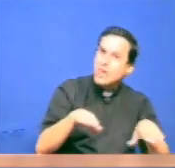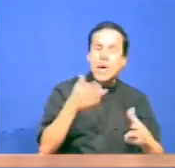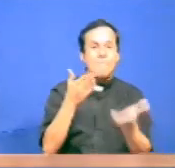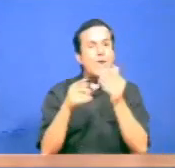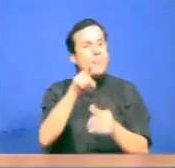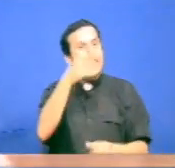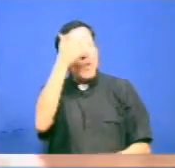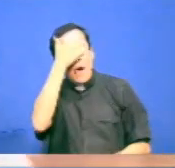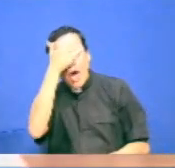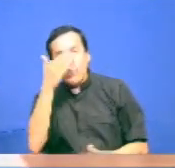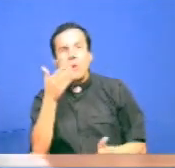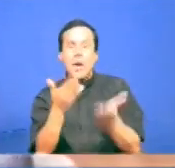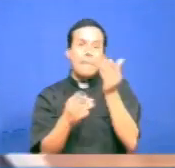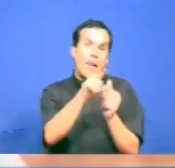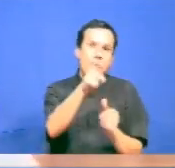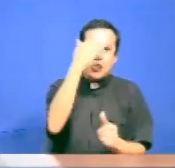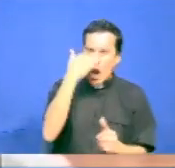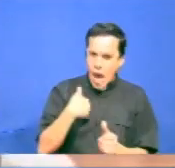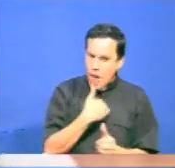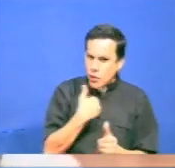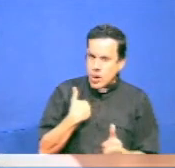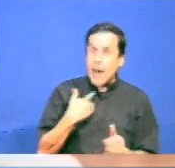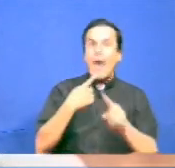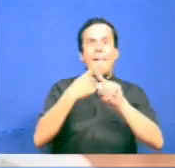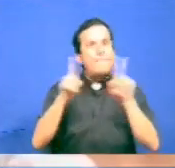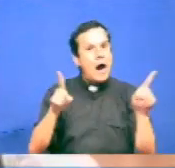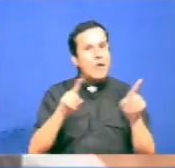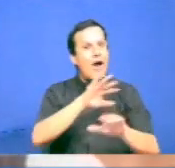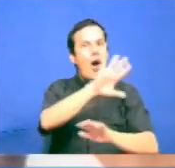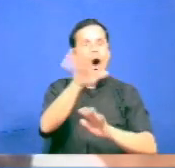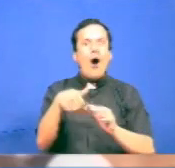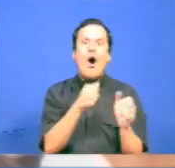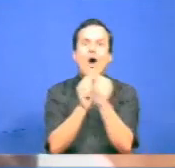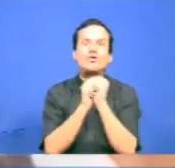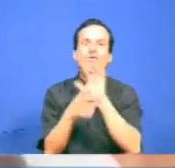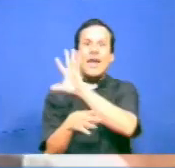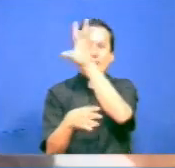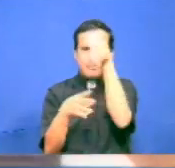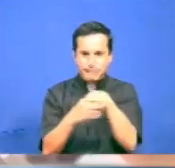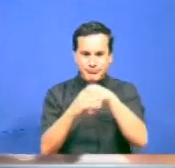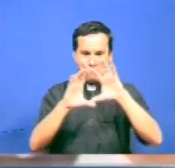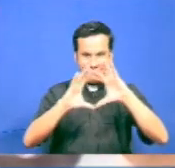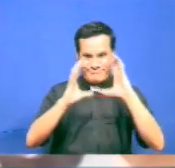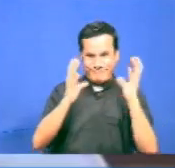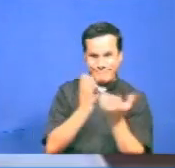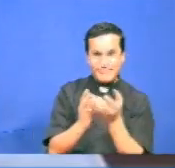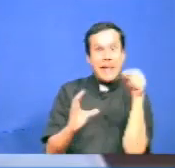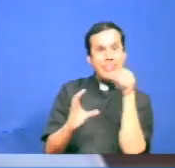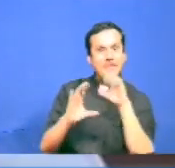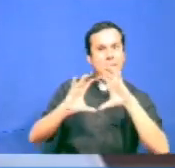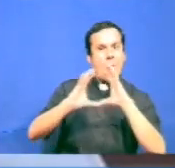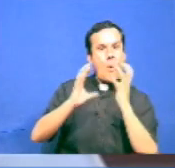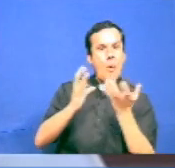whoever, but we are sharing in a common world, which Paul calls our common home. And